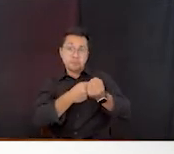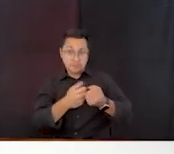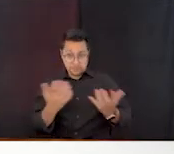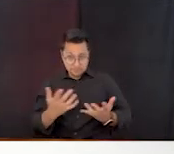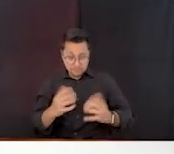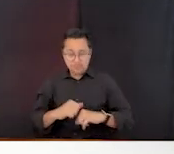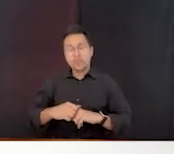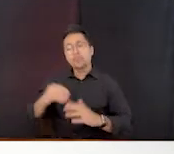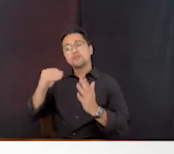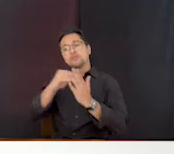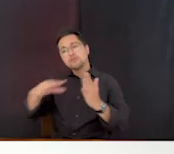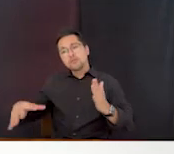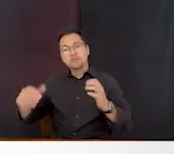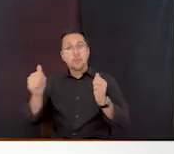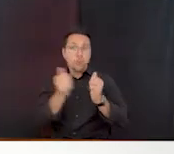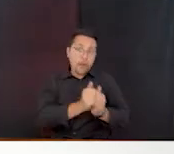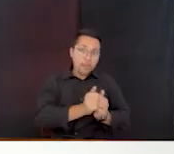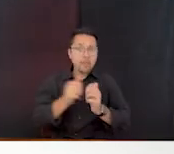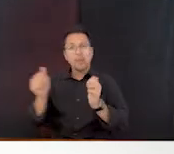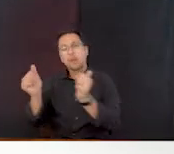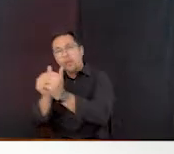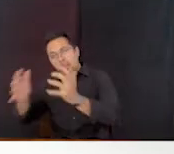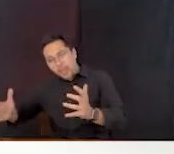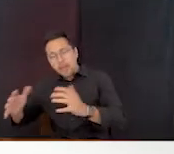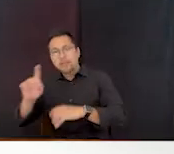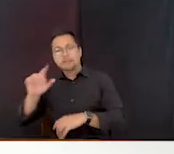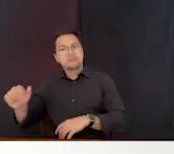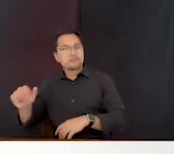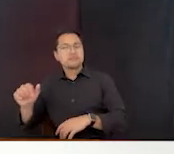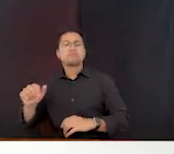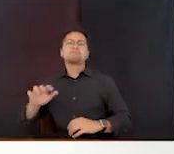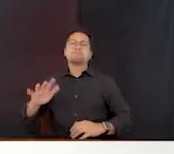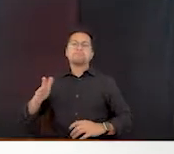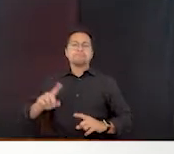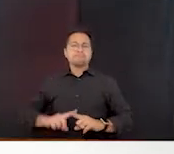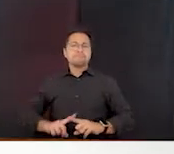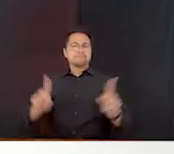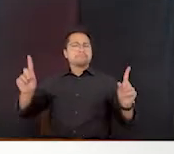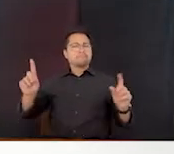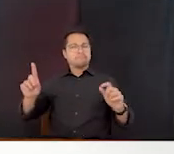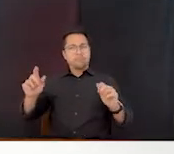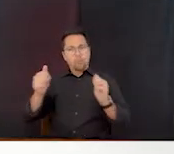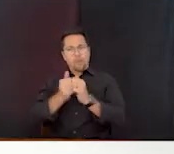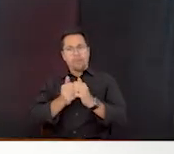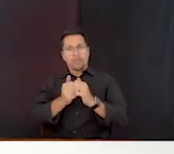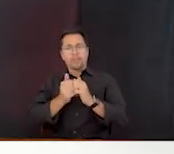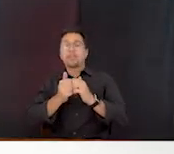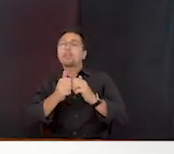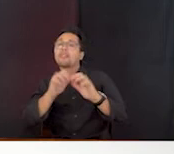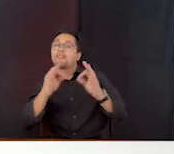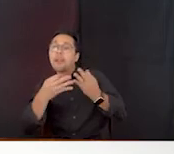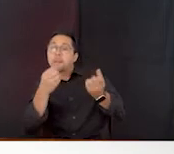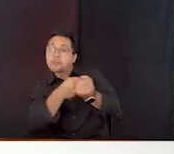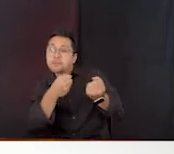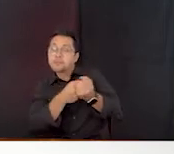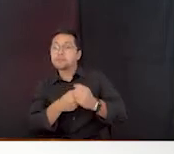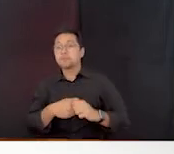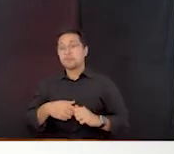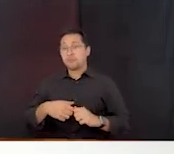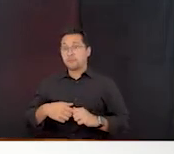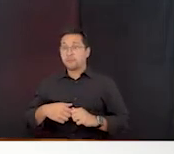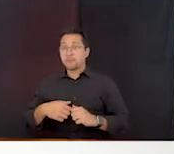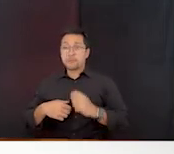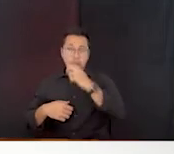Largely what we found, this is one of our main results, is that we only found a very slight difference in one aspect of social